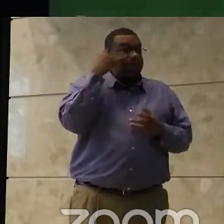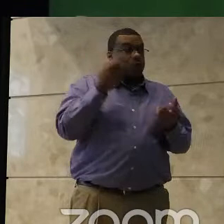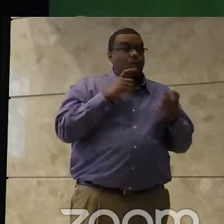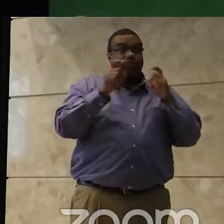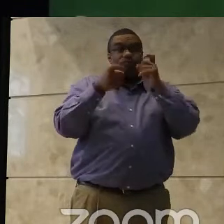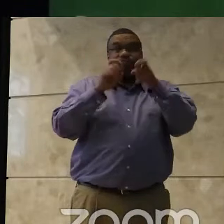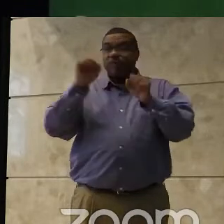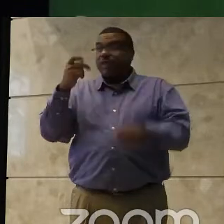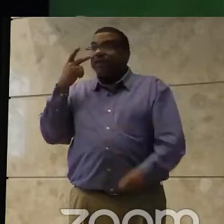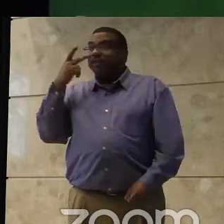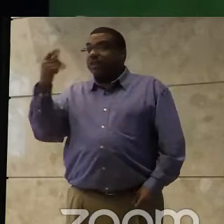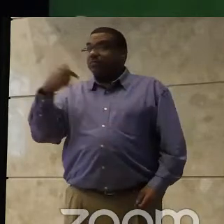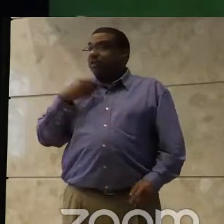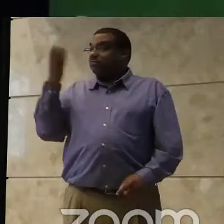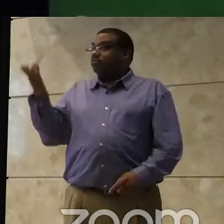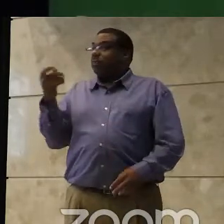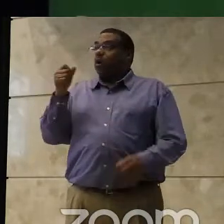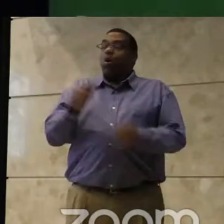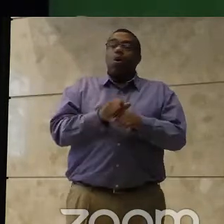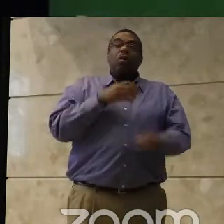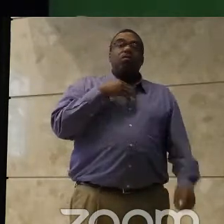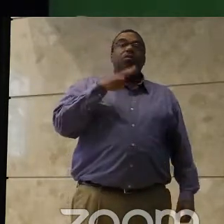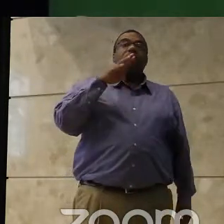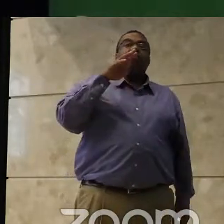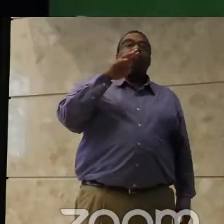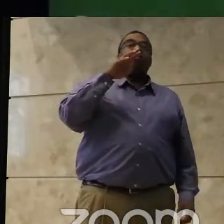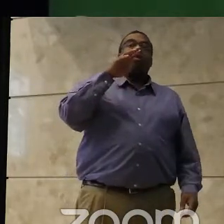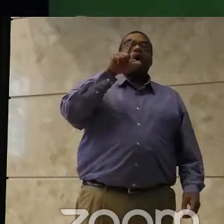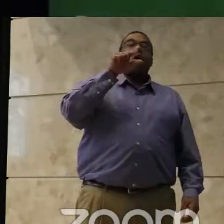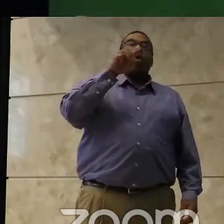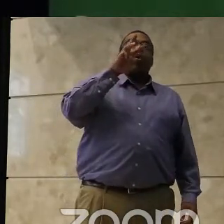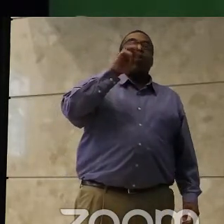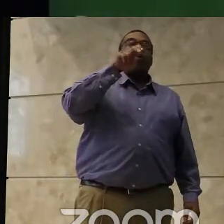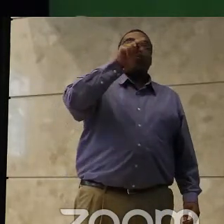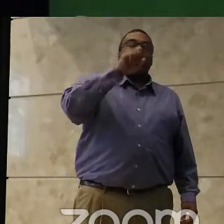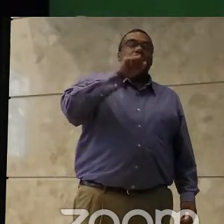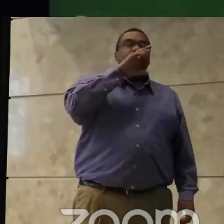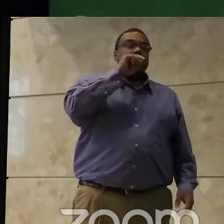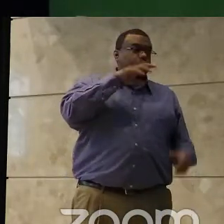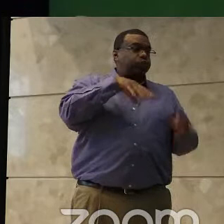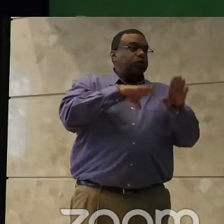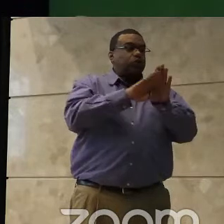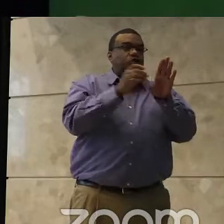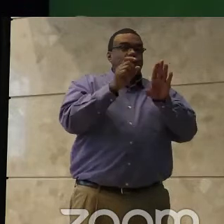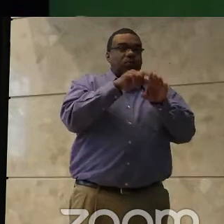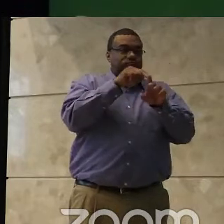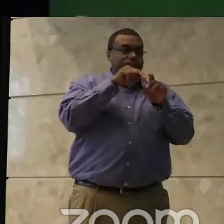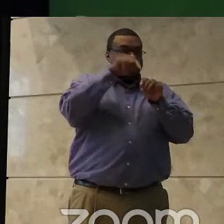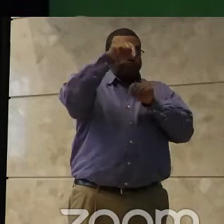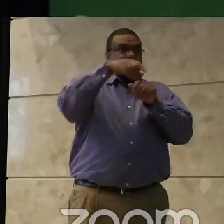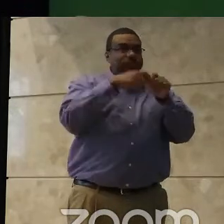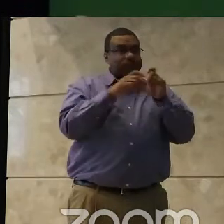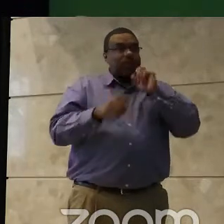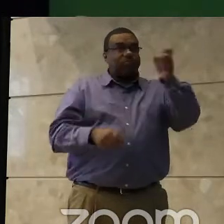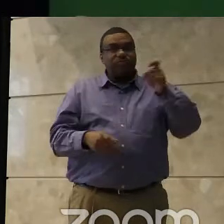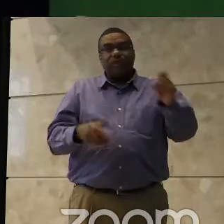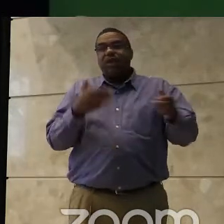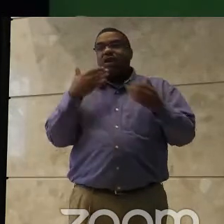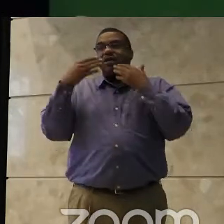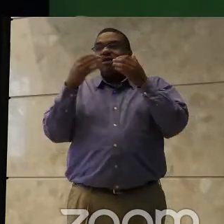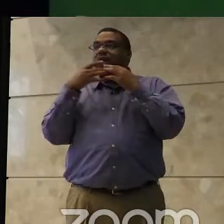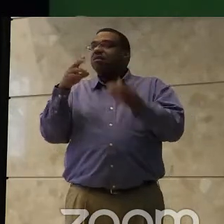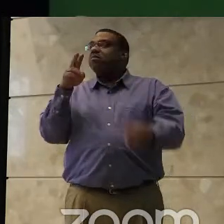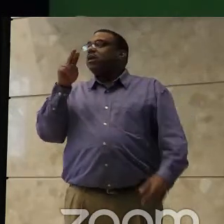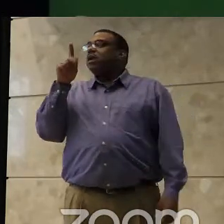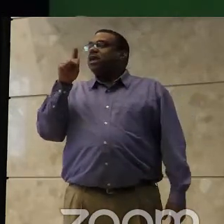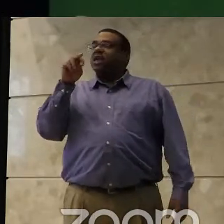can see myself or Miss Nichelle Lawrence, who is just outside of that door, to contribute. We want to thank Darnell Kendricks for